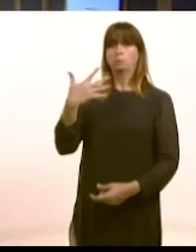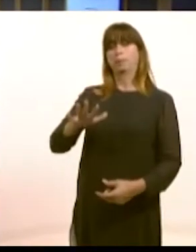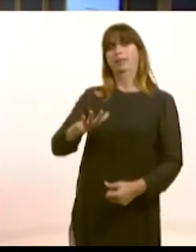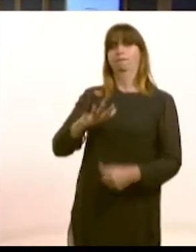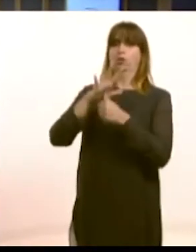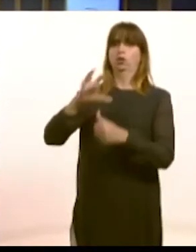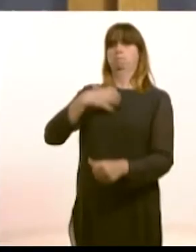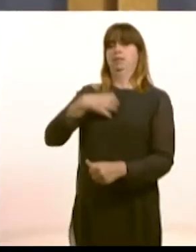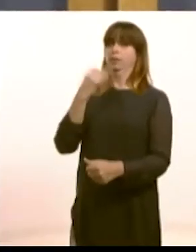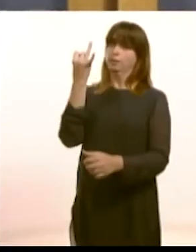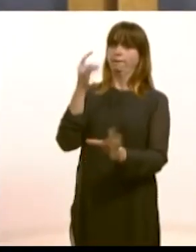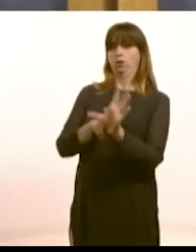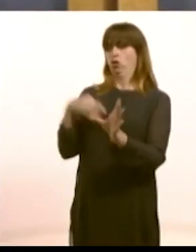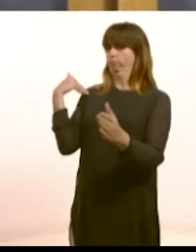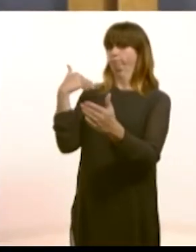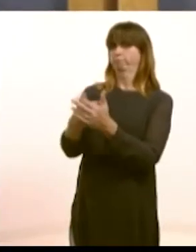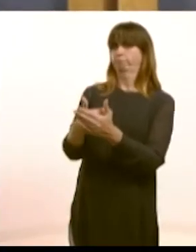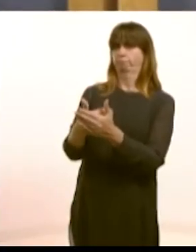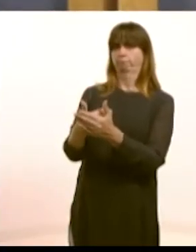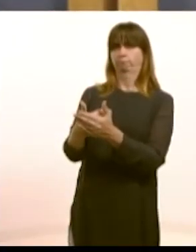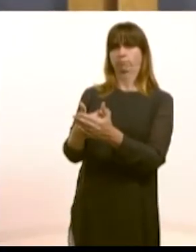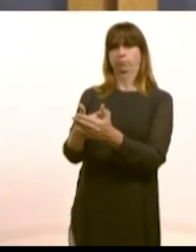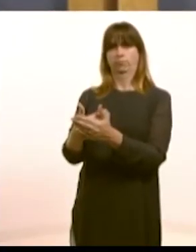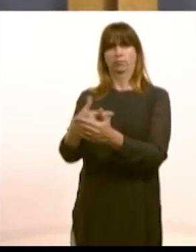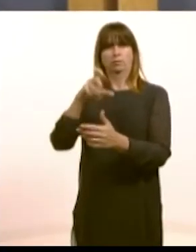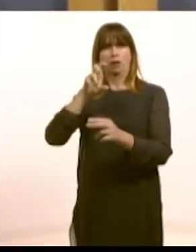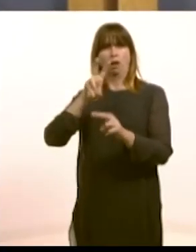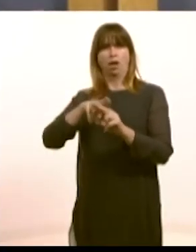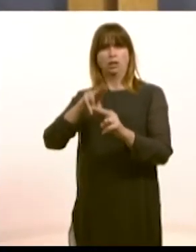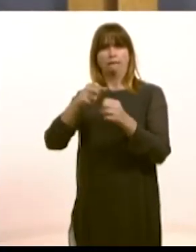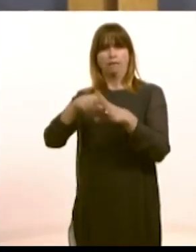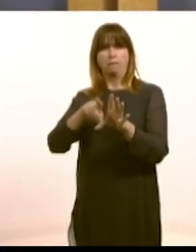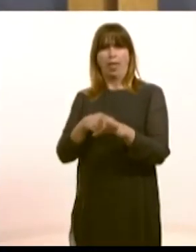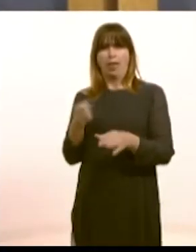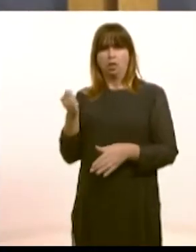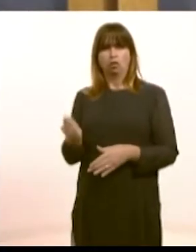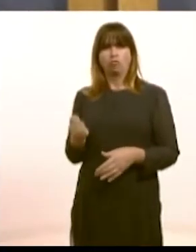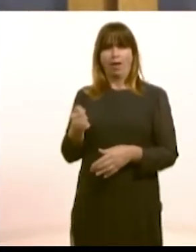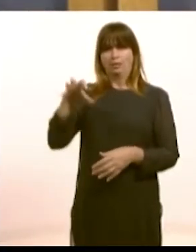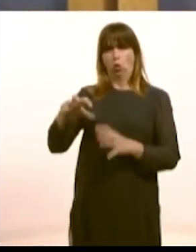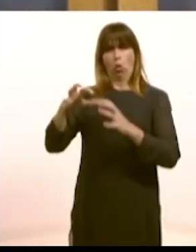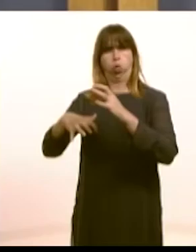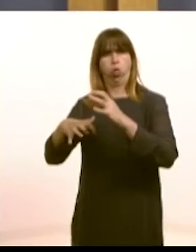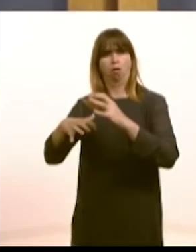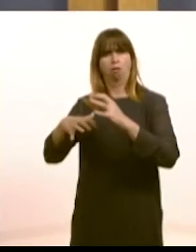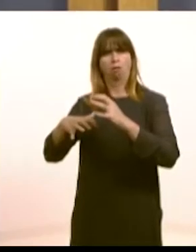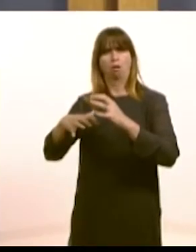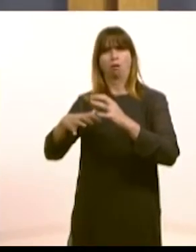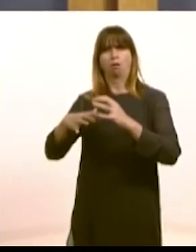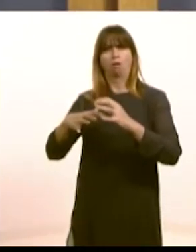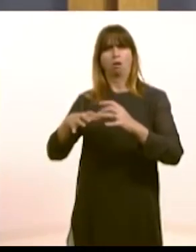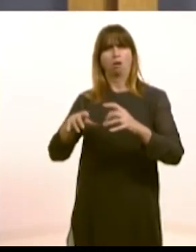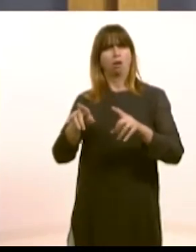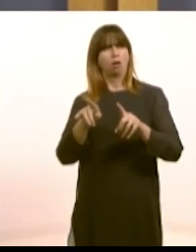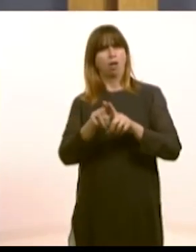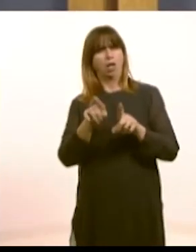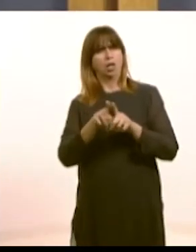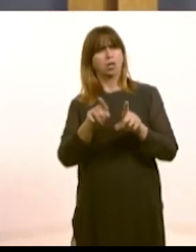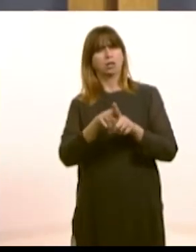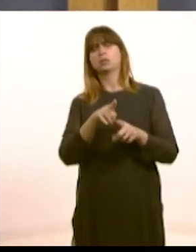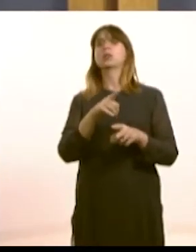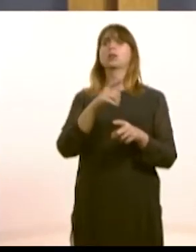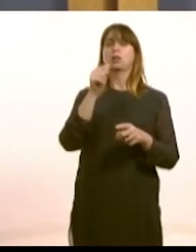Seven years. So every day you pass the dilapidated Cardiff Bay train station, you also pass the crumbling yet magnificent facade of the